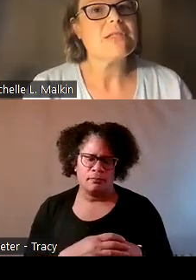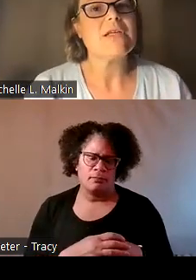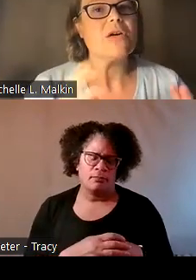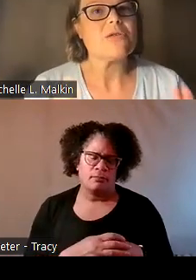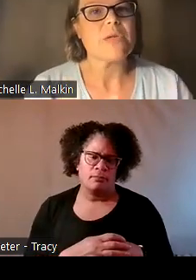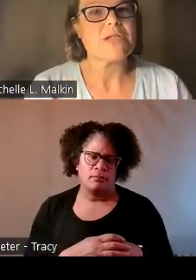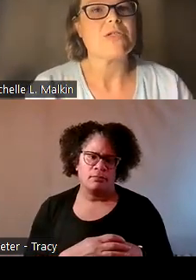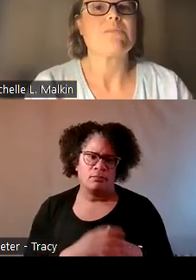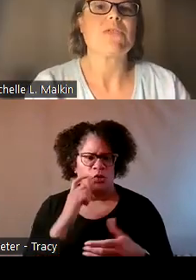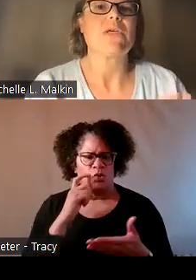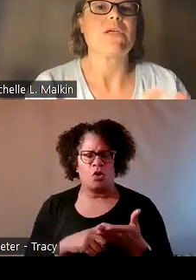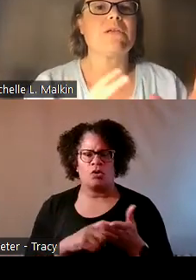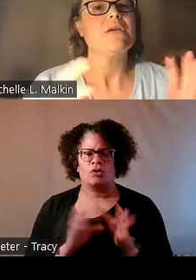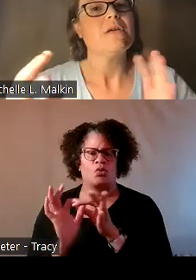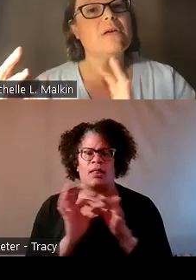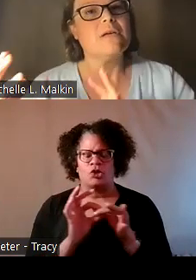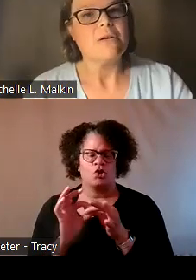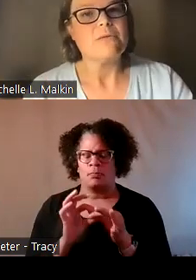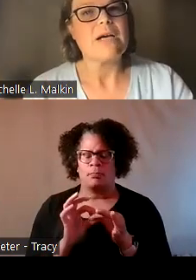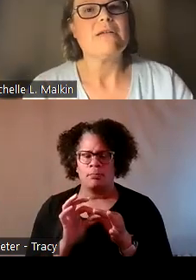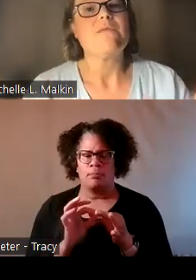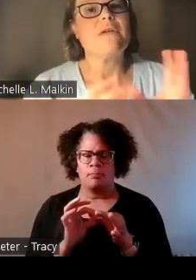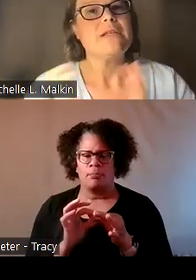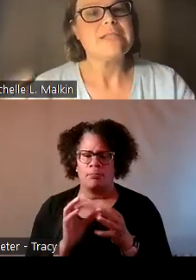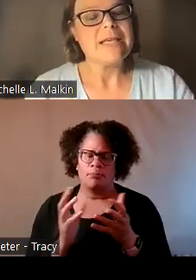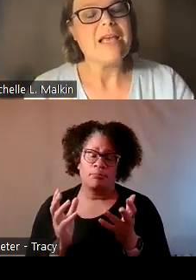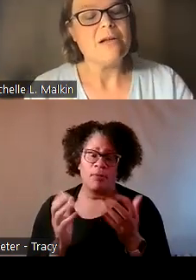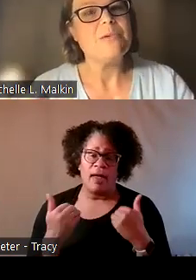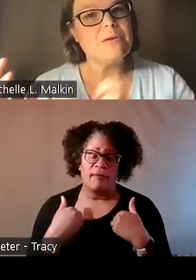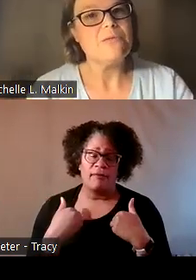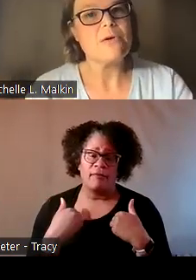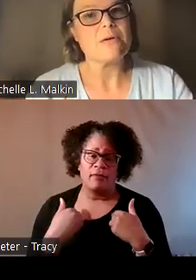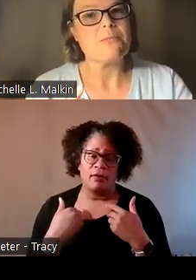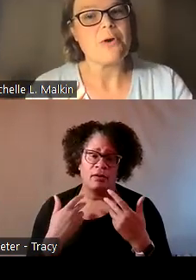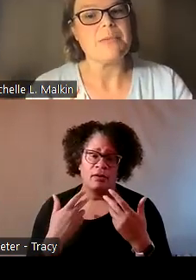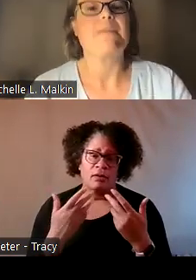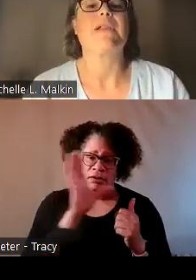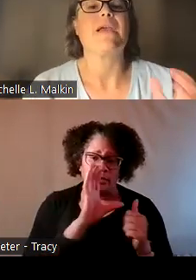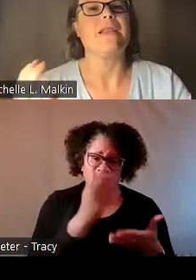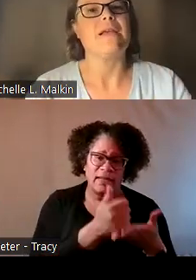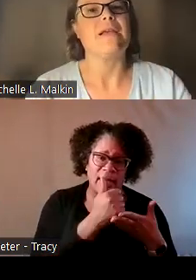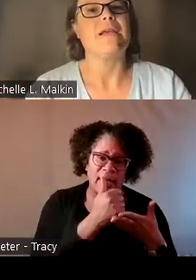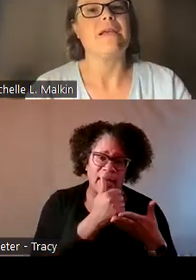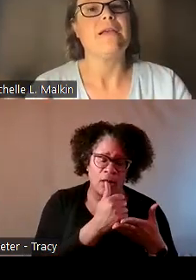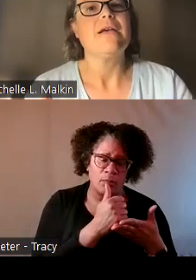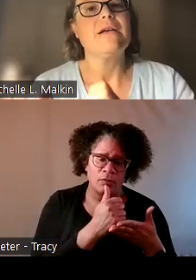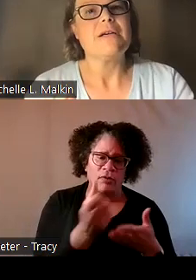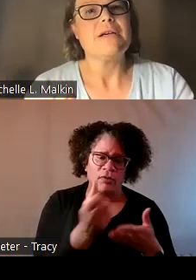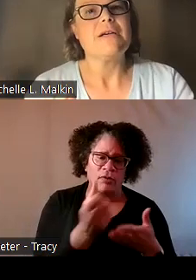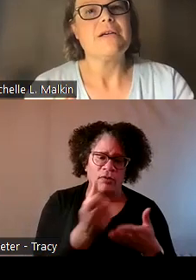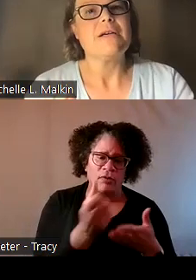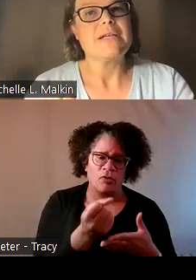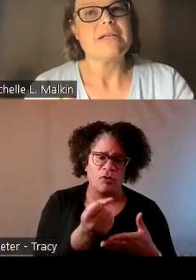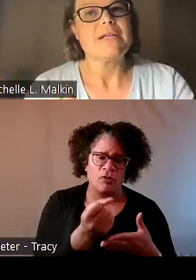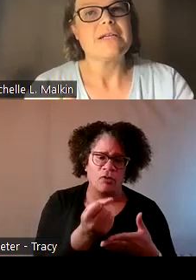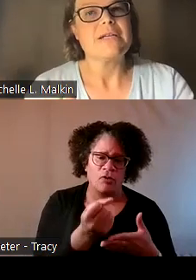truly see there is a relationship between, you know, kind of seeking help for problem gambling and the